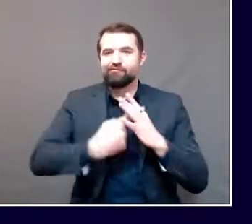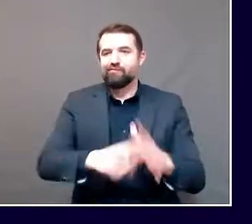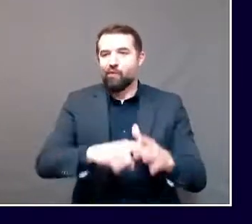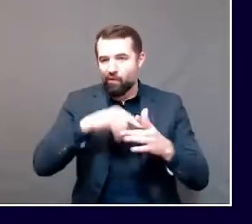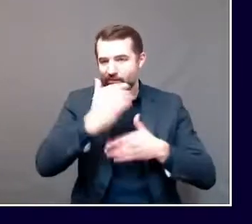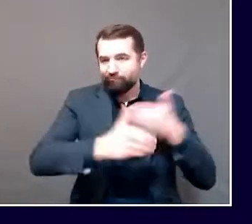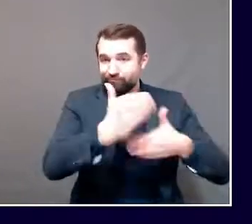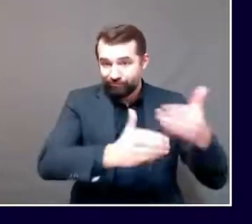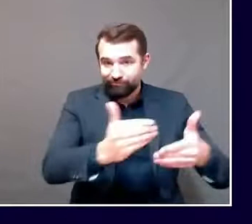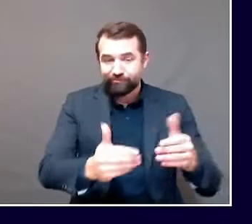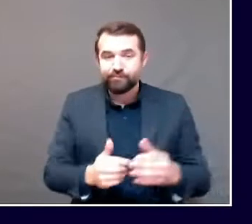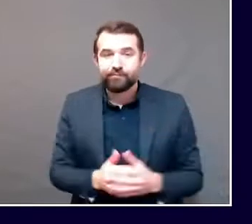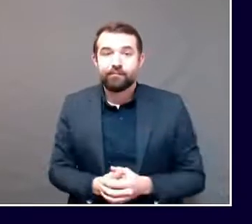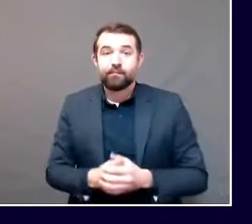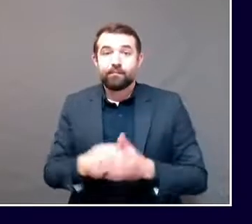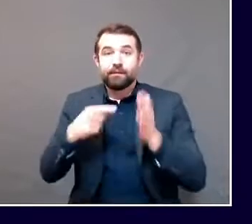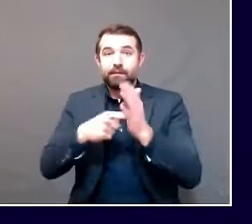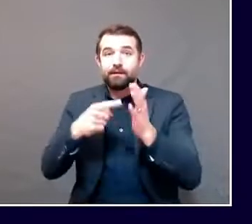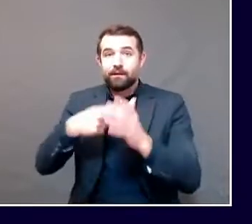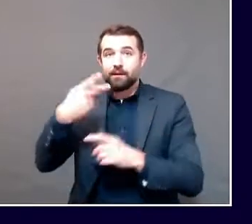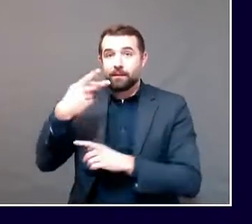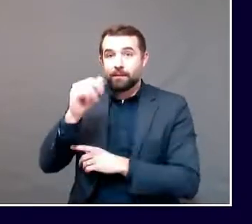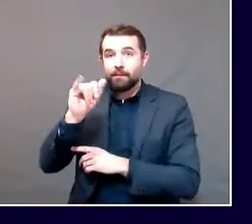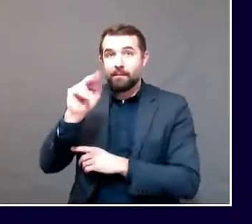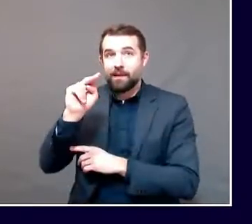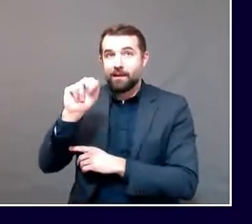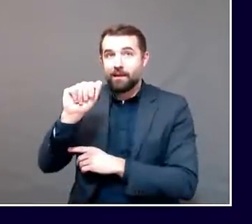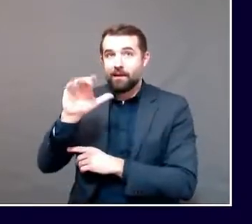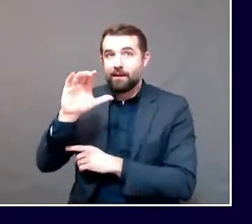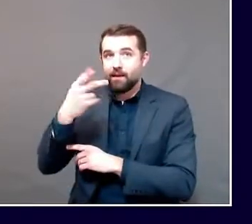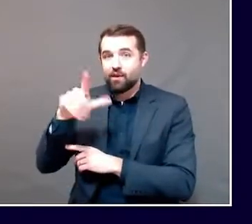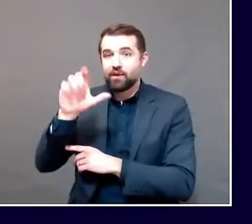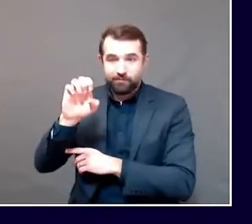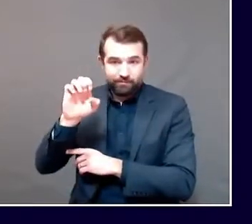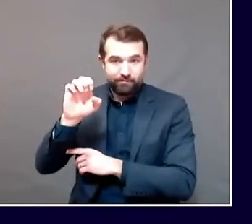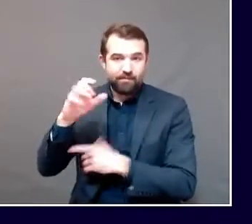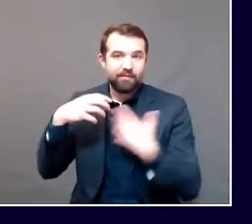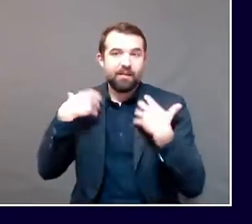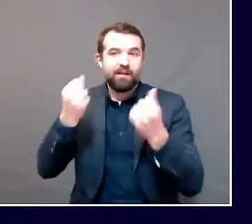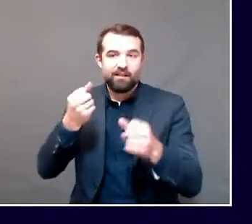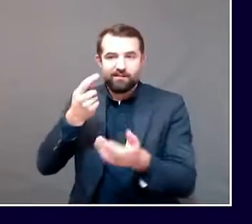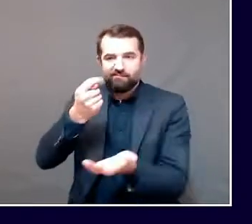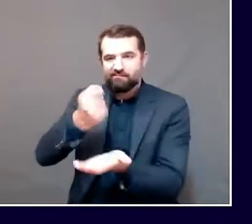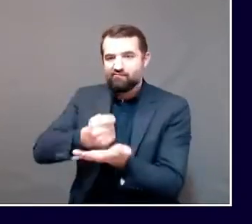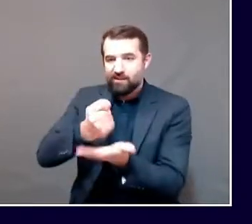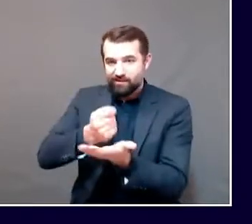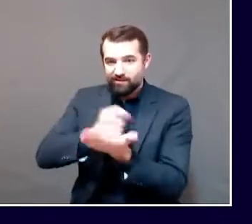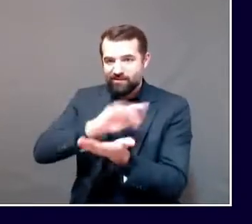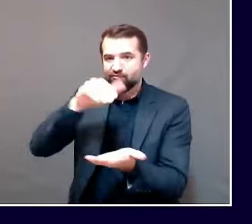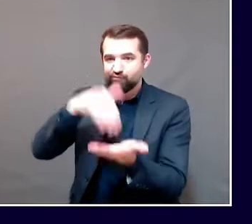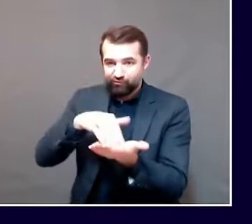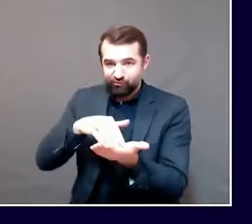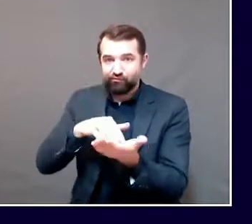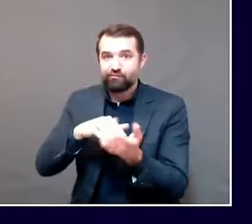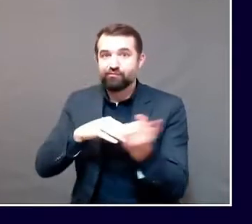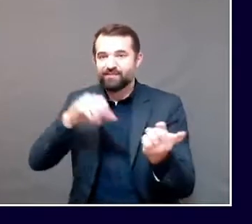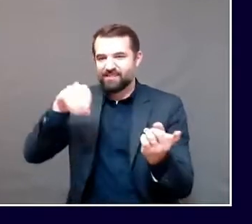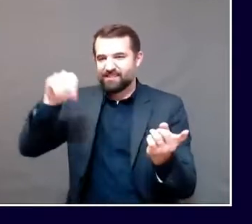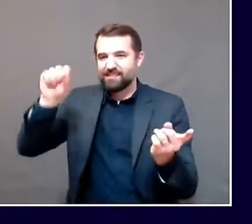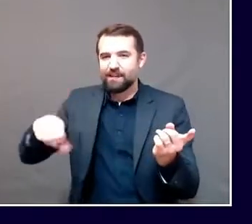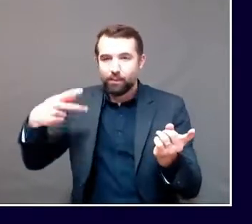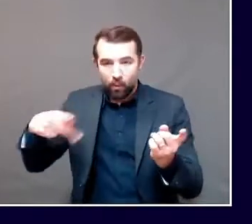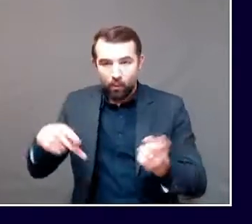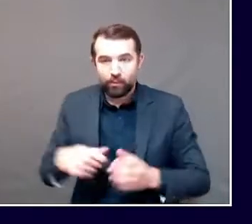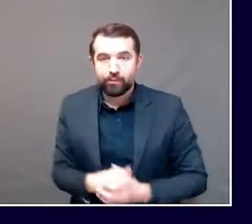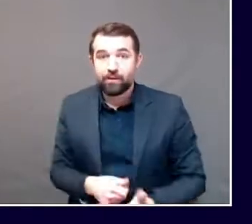Pinnacle Health and Rehabilitation Center in South Portland, where we are aware of 3 cases of COVID-19.